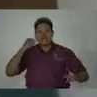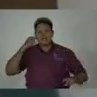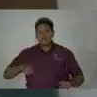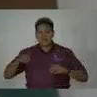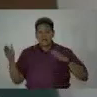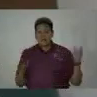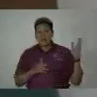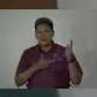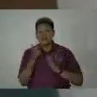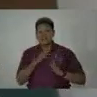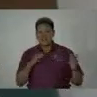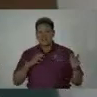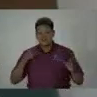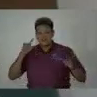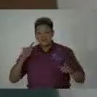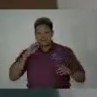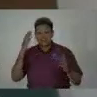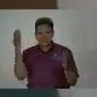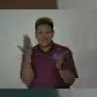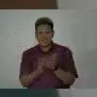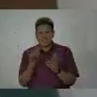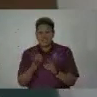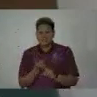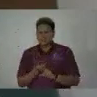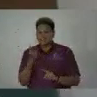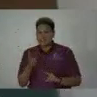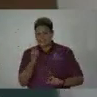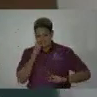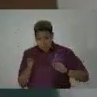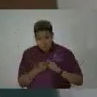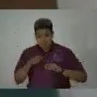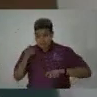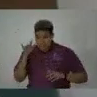raid is a fact, is this an abuse or a misuse of power?